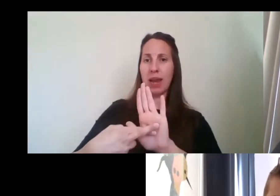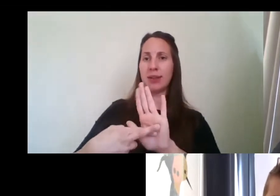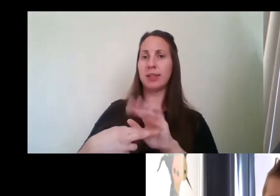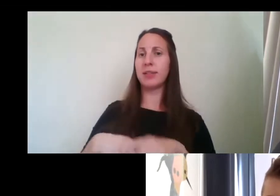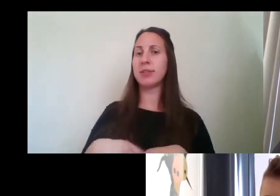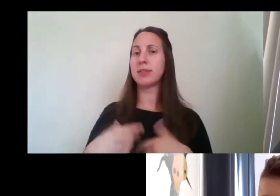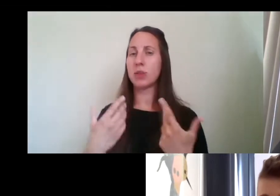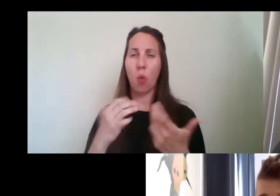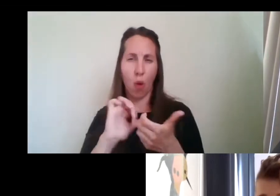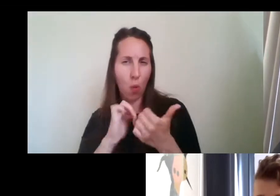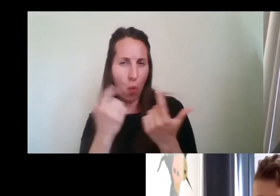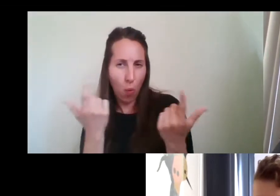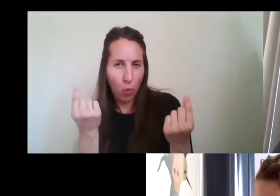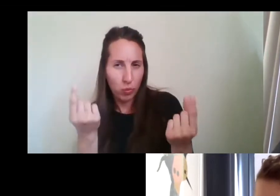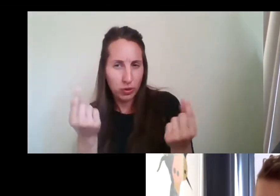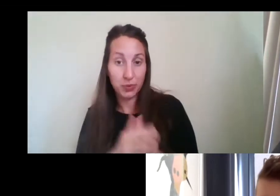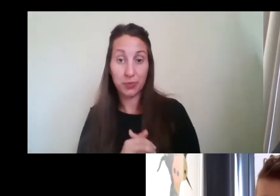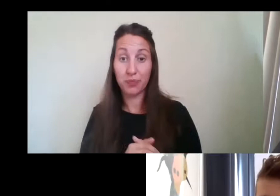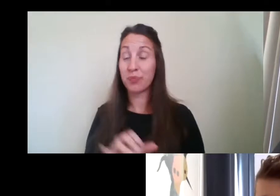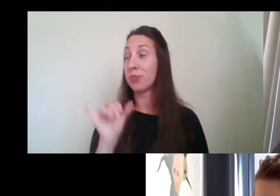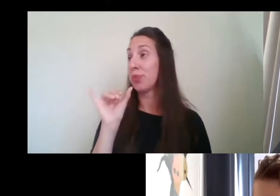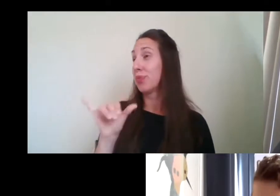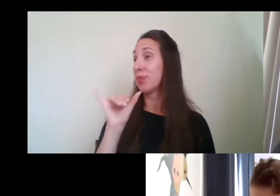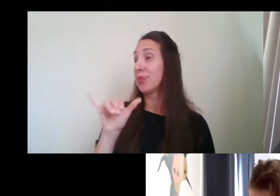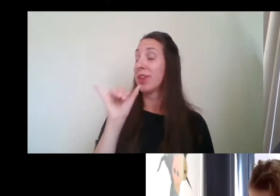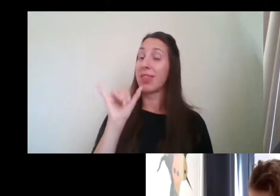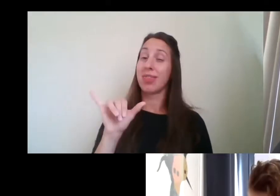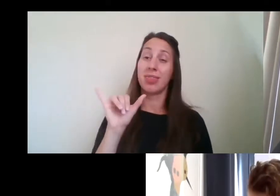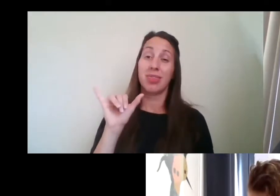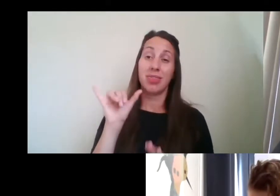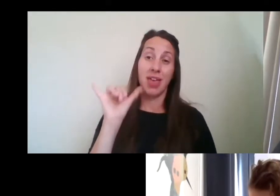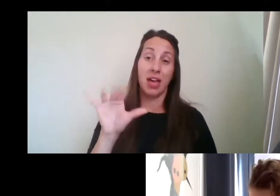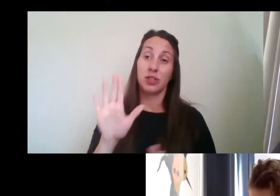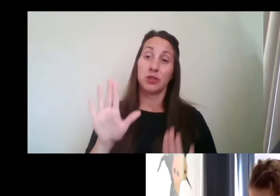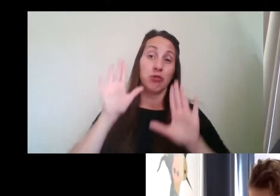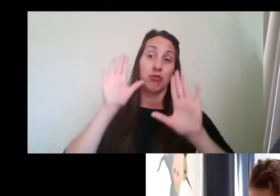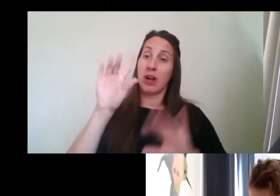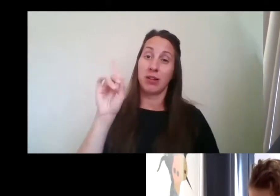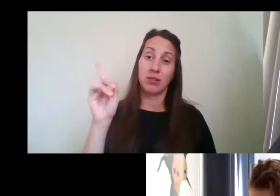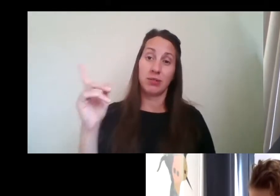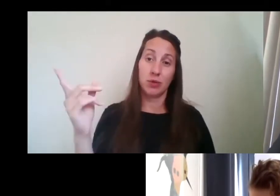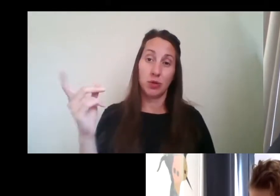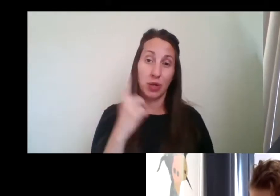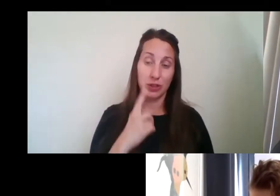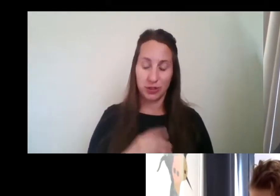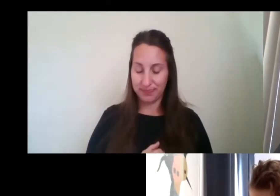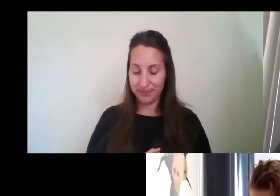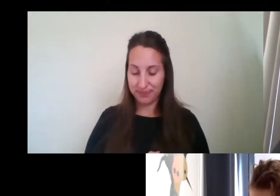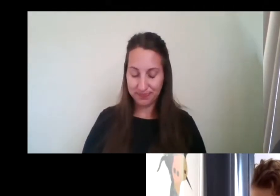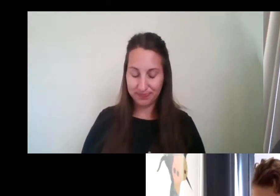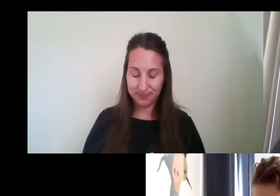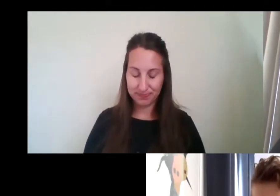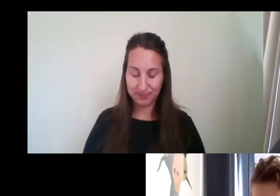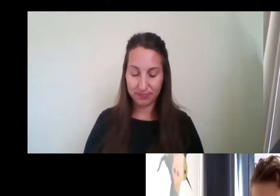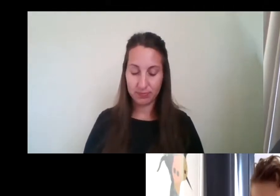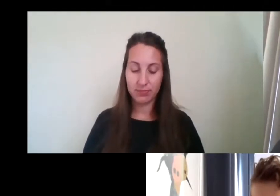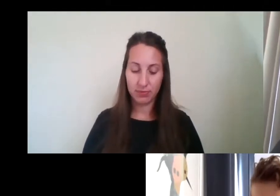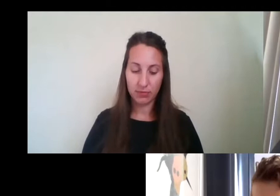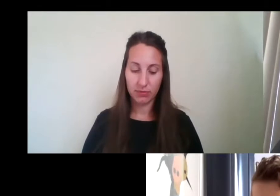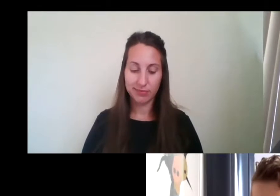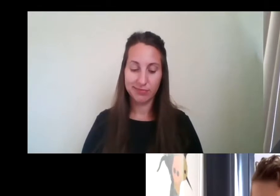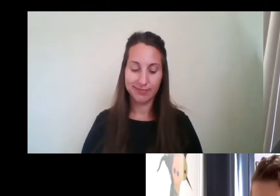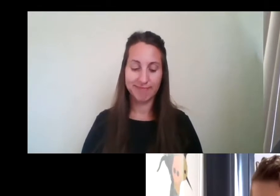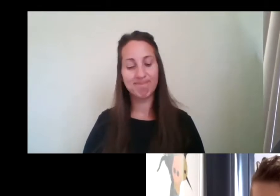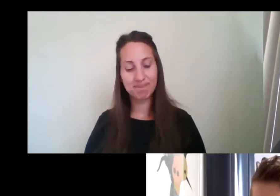Yeah, that's a great question, and I think it's always a